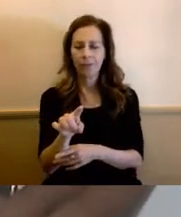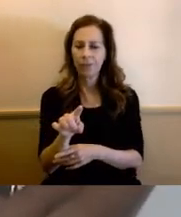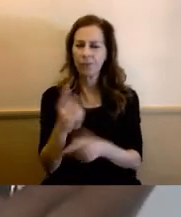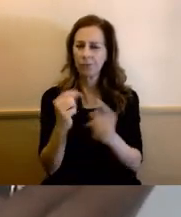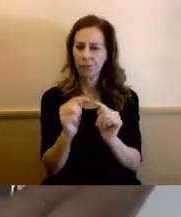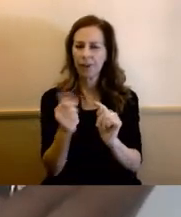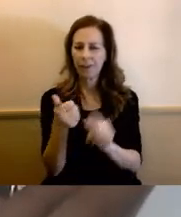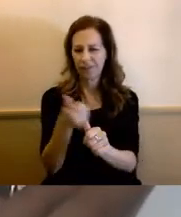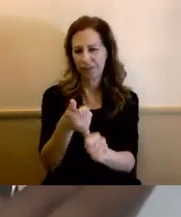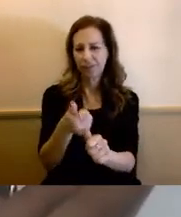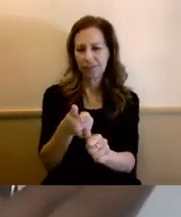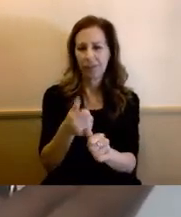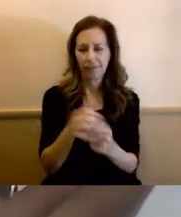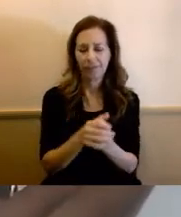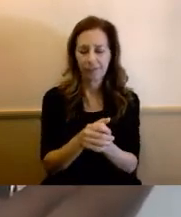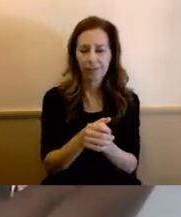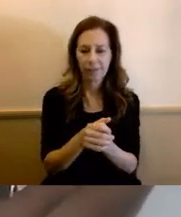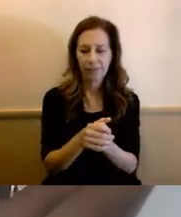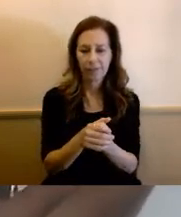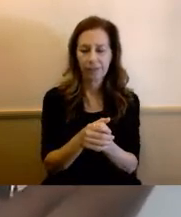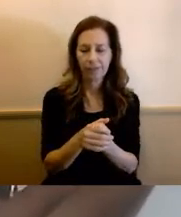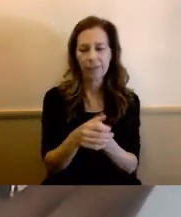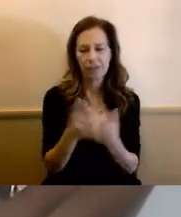just for practice.